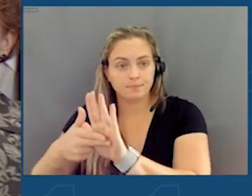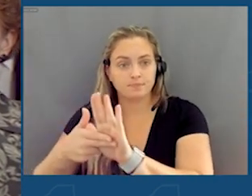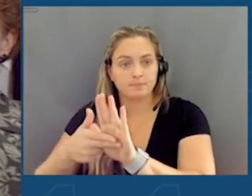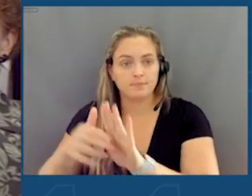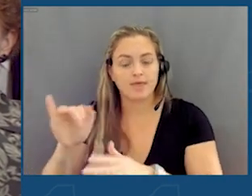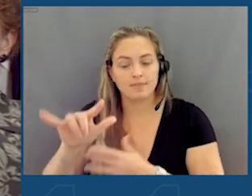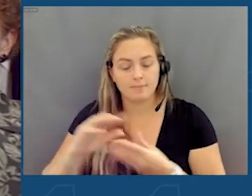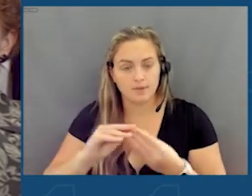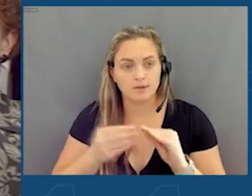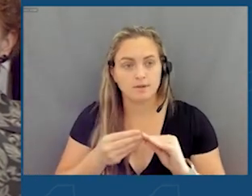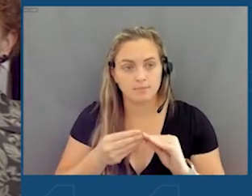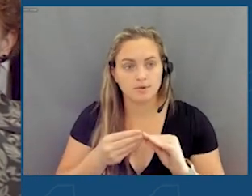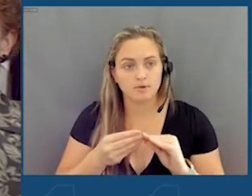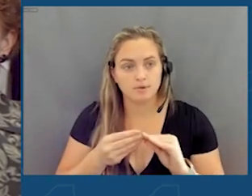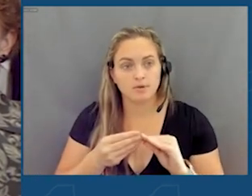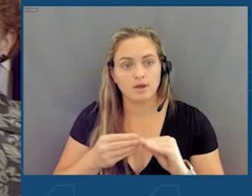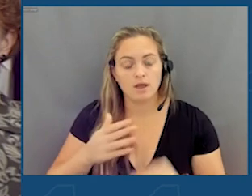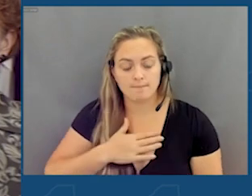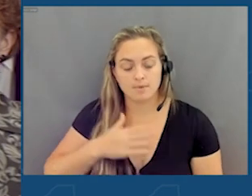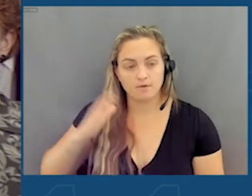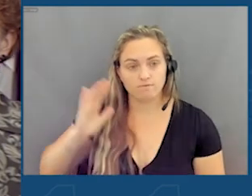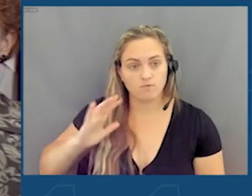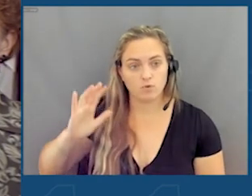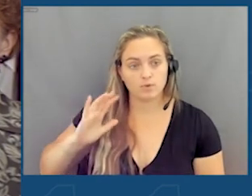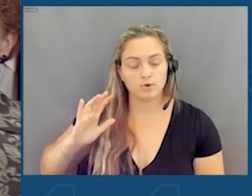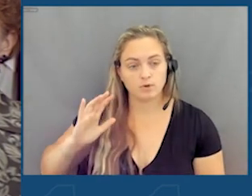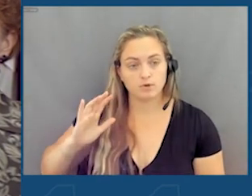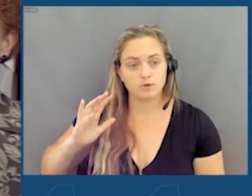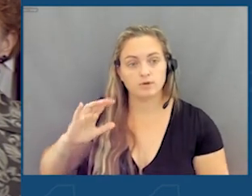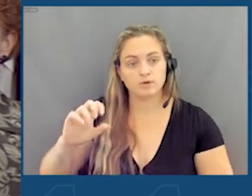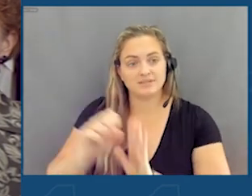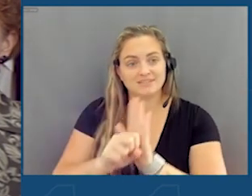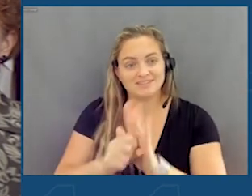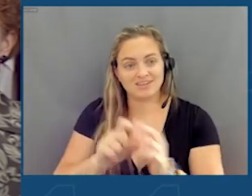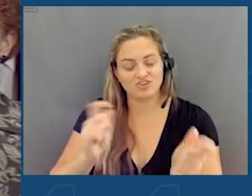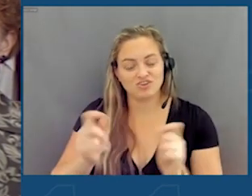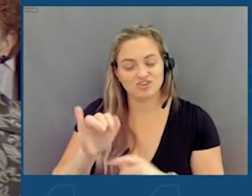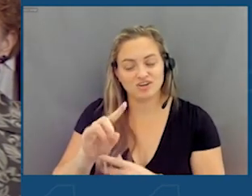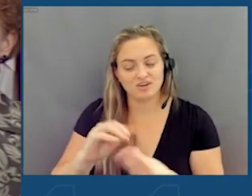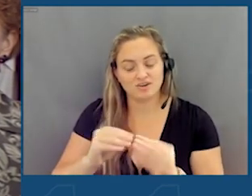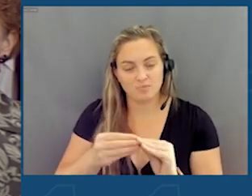number and my former state correction ID number.